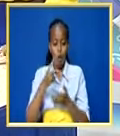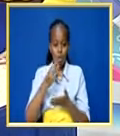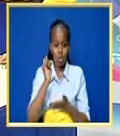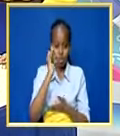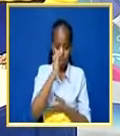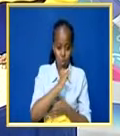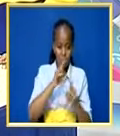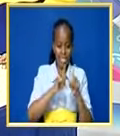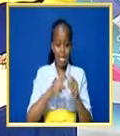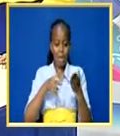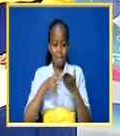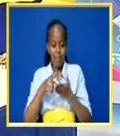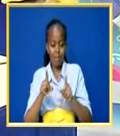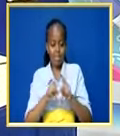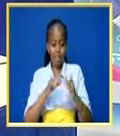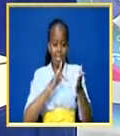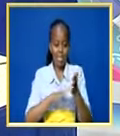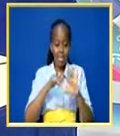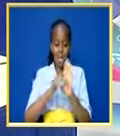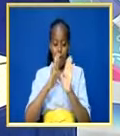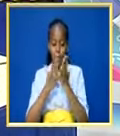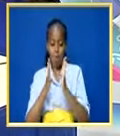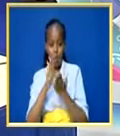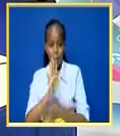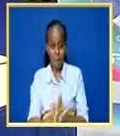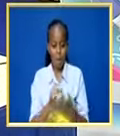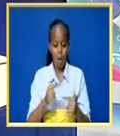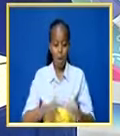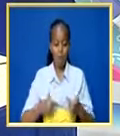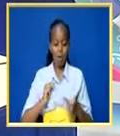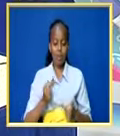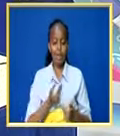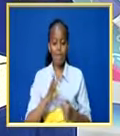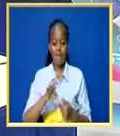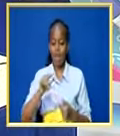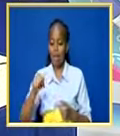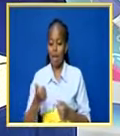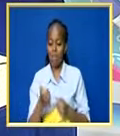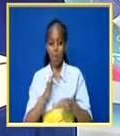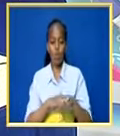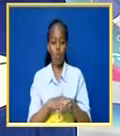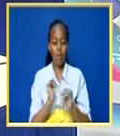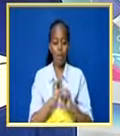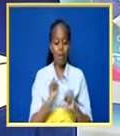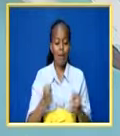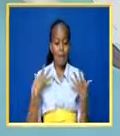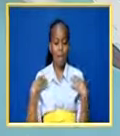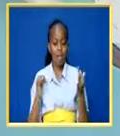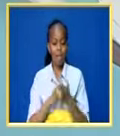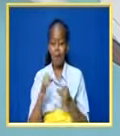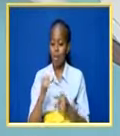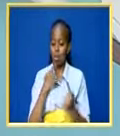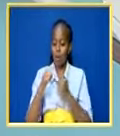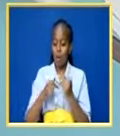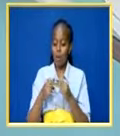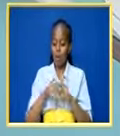and stick them in your scrapbook. Fantastic. So let's find other good grooming practices that we've not talked about